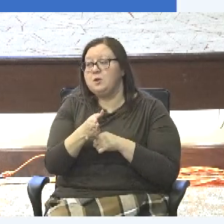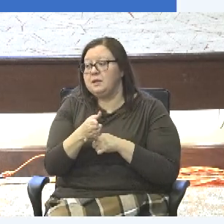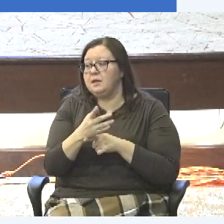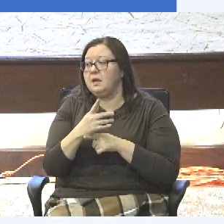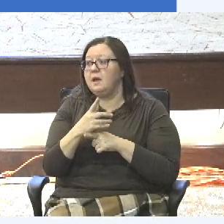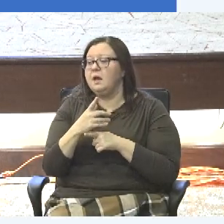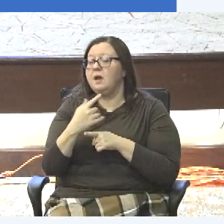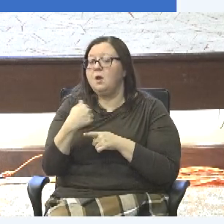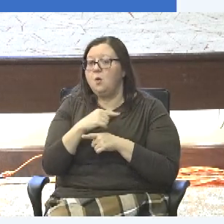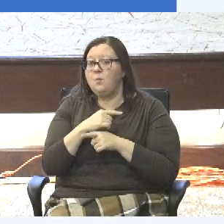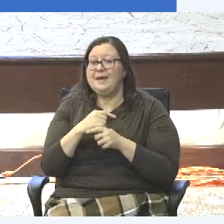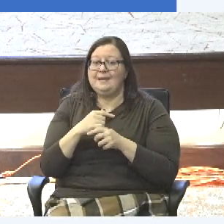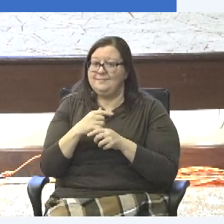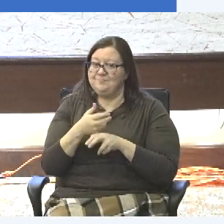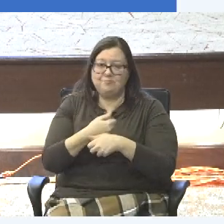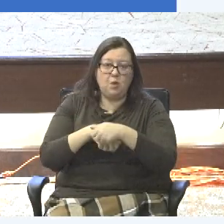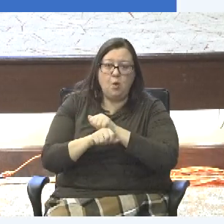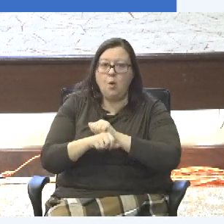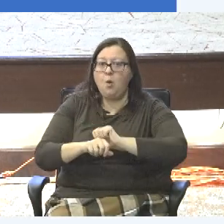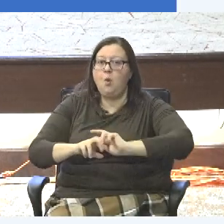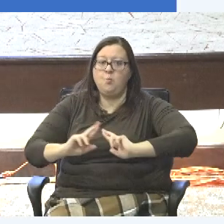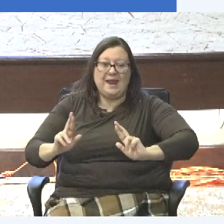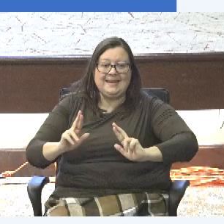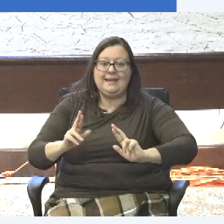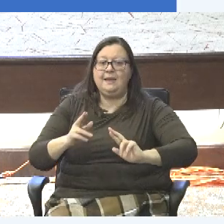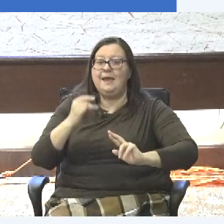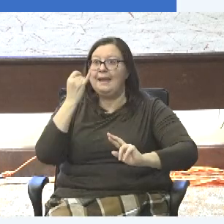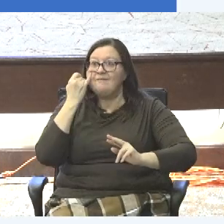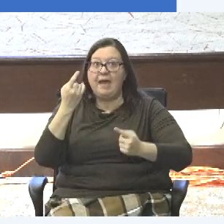the team is that we're going to be proactive. We're going to be looking ahead, thinking